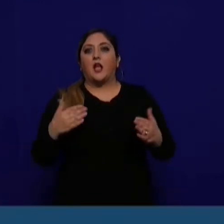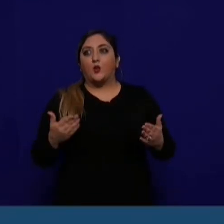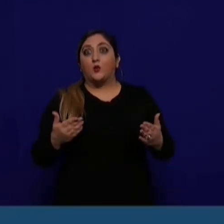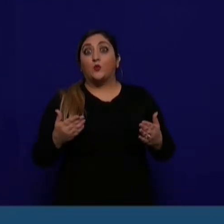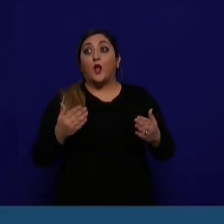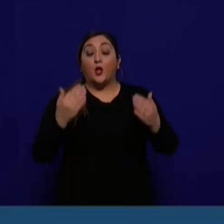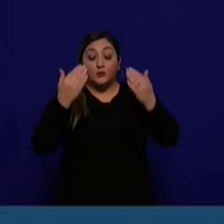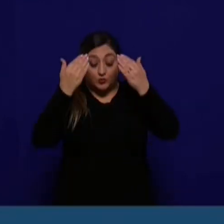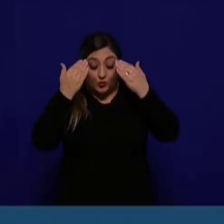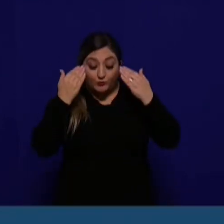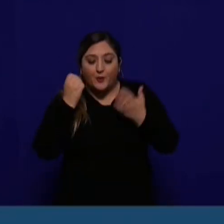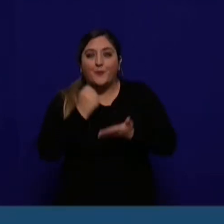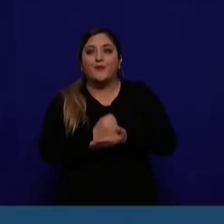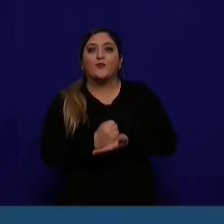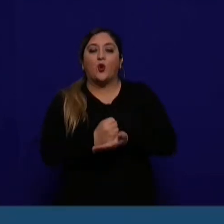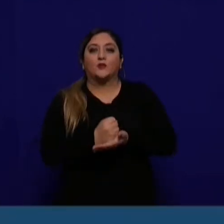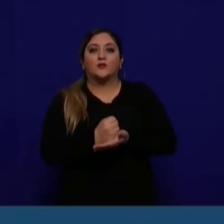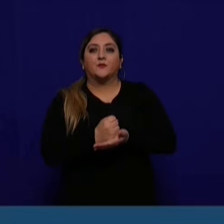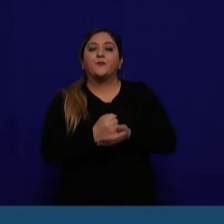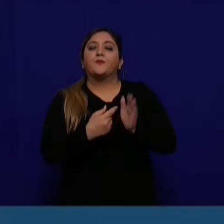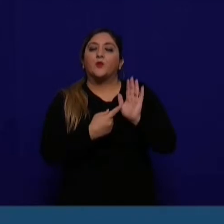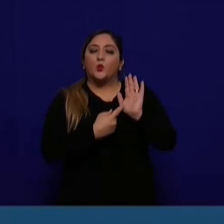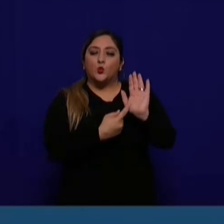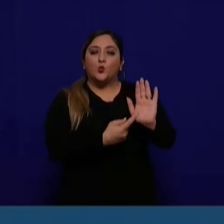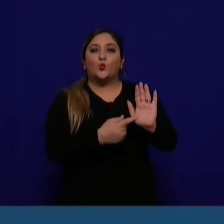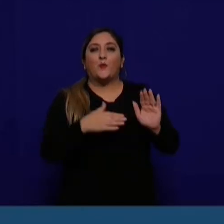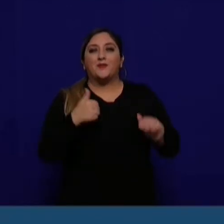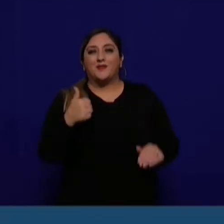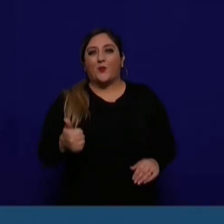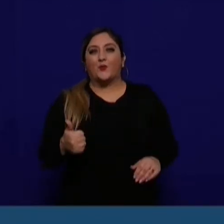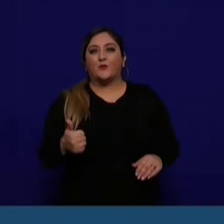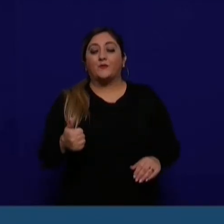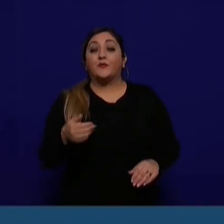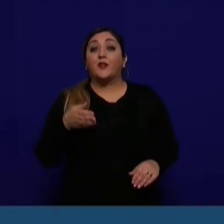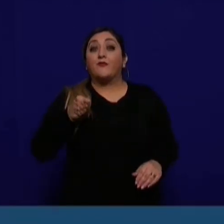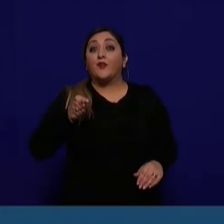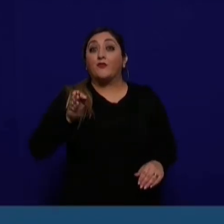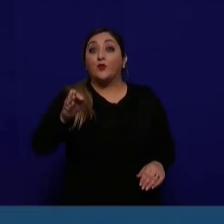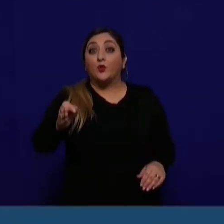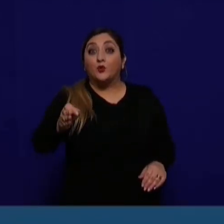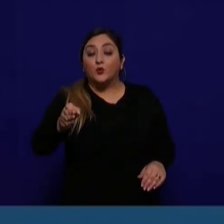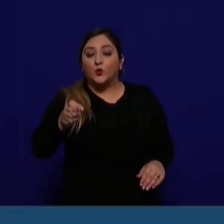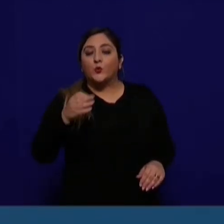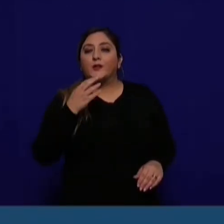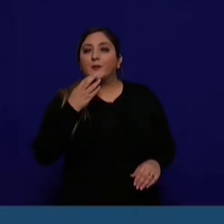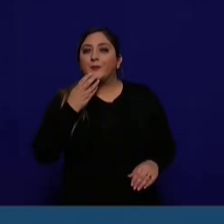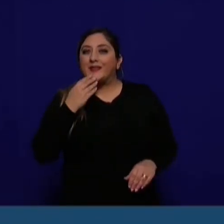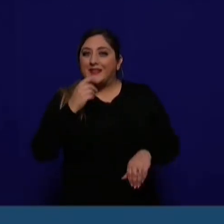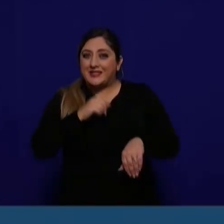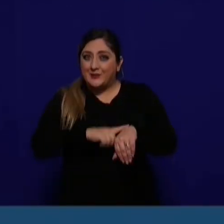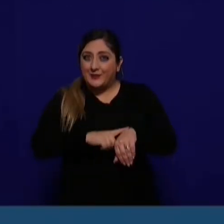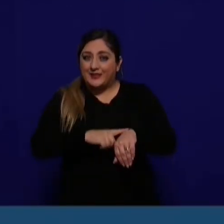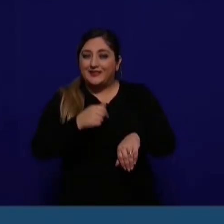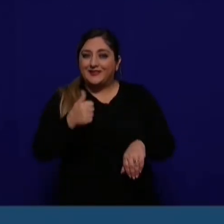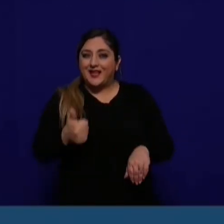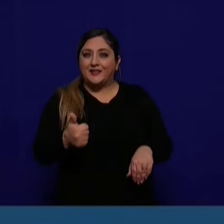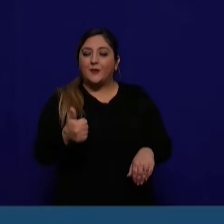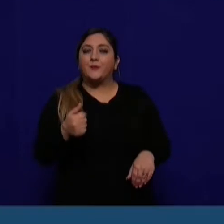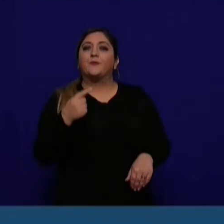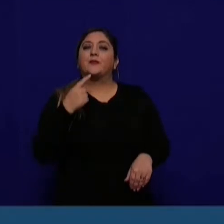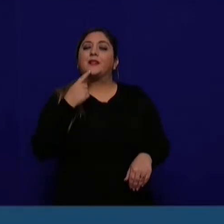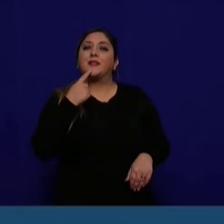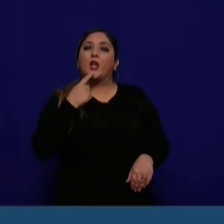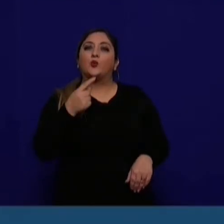legali. U hemmhekk aħna nkunu qegħdin nigwidaw. U iktar il-qudiem kif aħna nkunu qegħdin navvanzaw ukoll, nkun nistgħu wkoll noħorġu